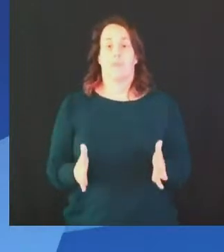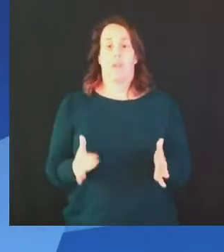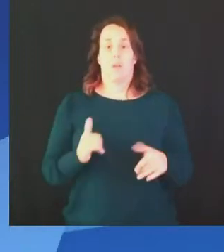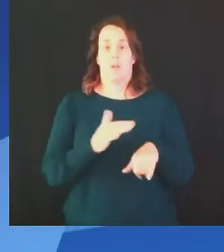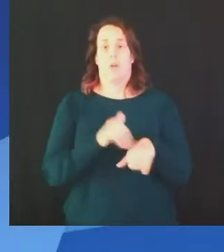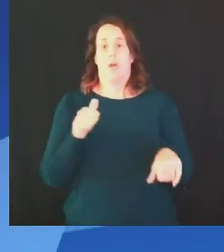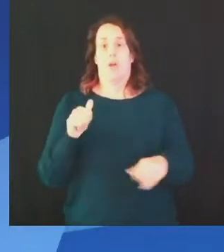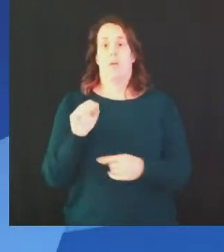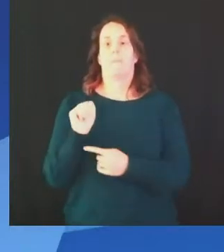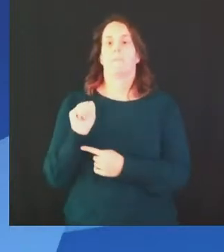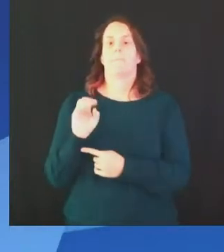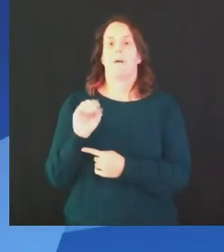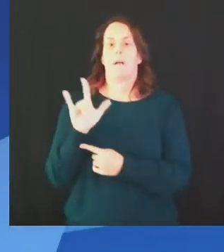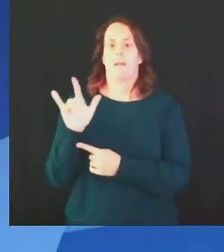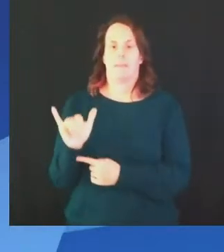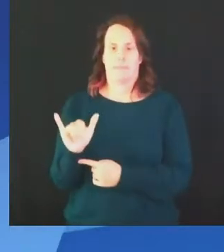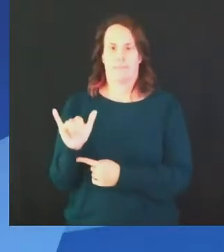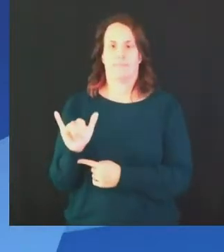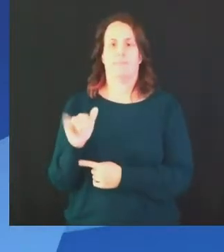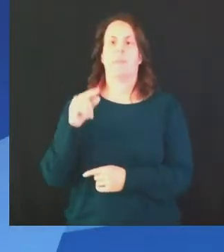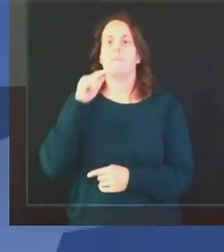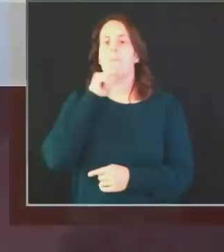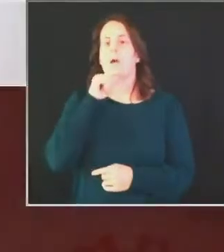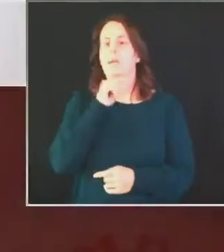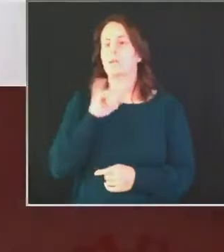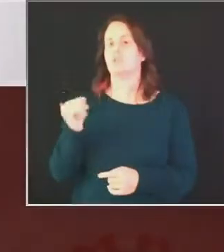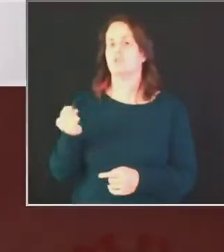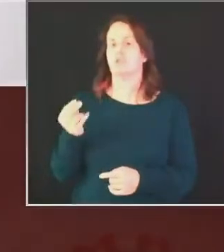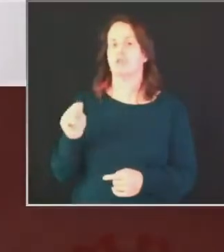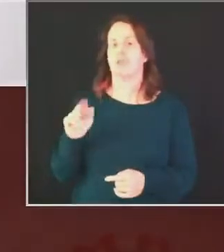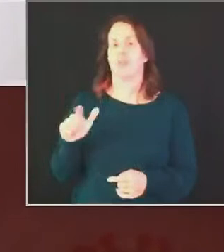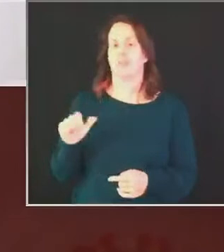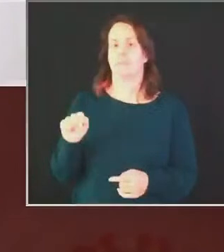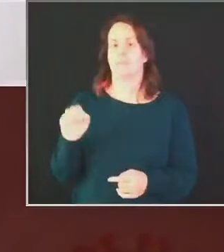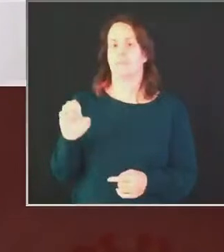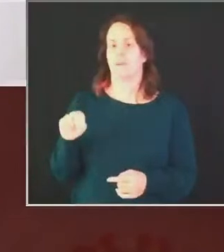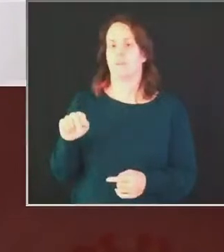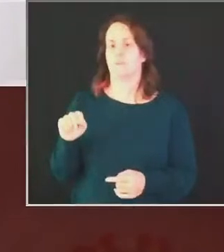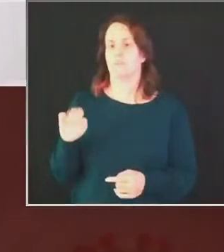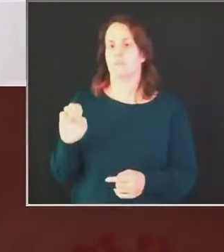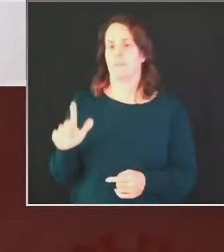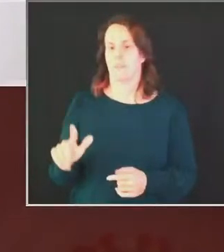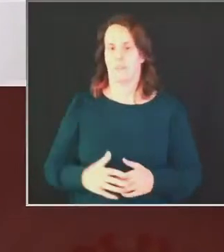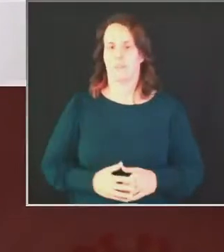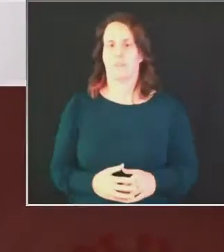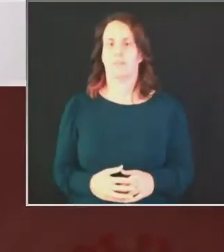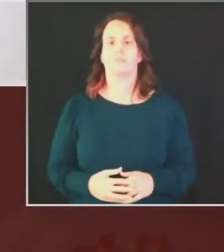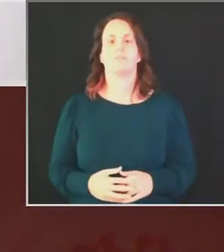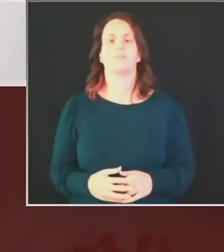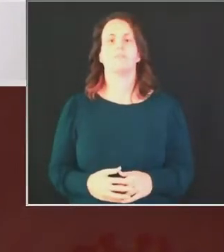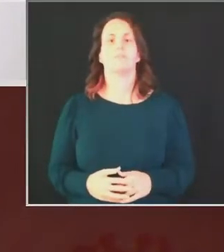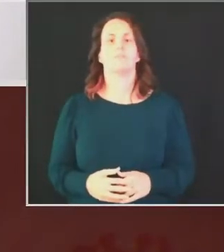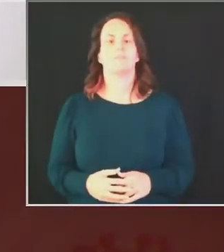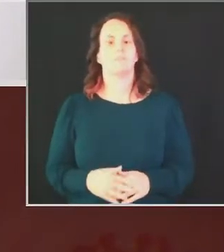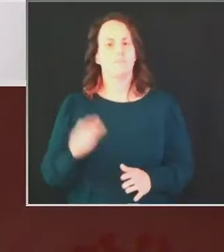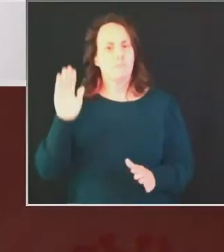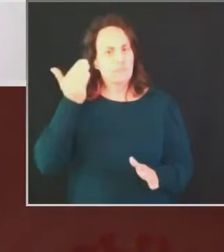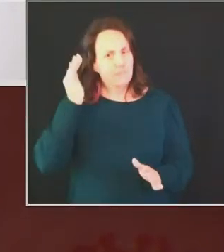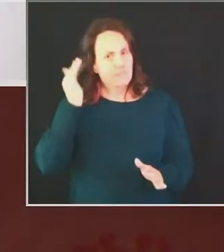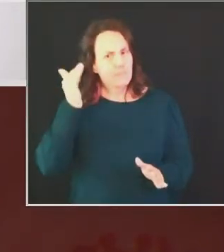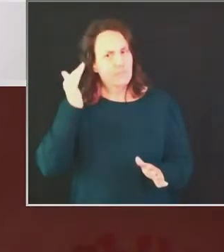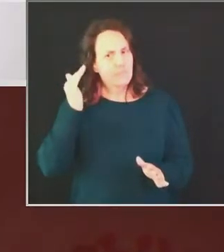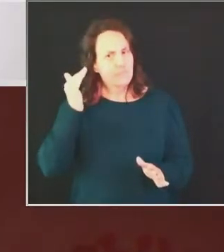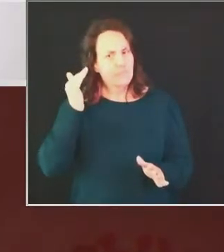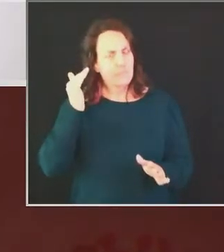Hi, thanks for having this call. Could you talk about how the patients who will be coming to the field hospital, how they will be transported?